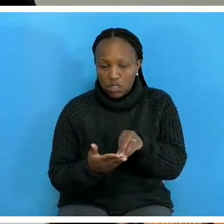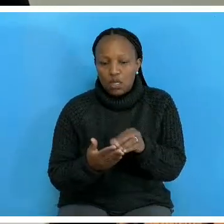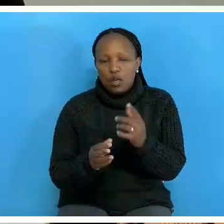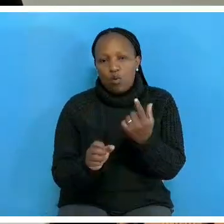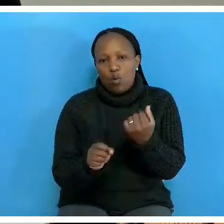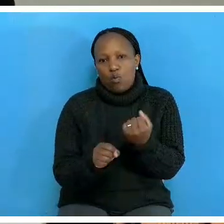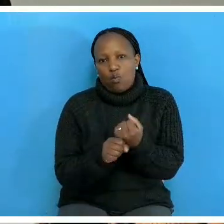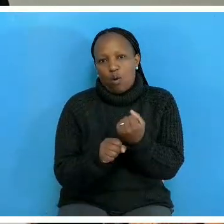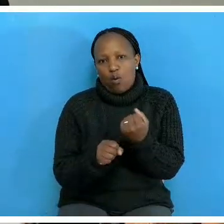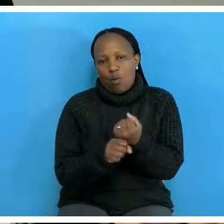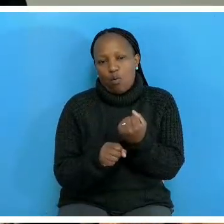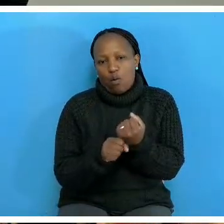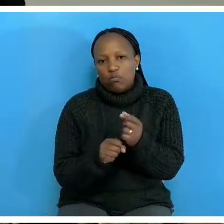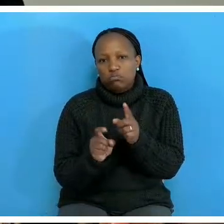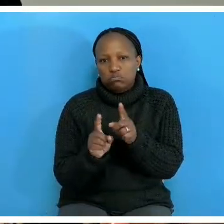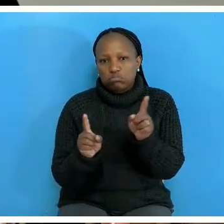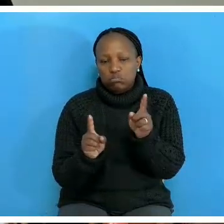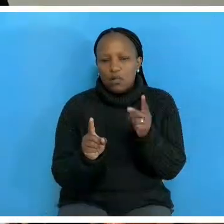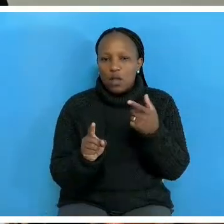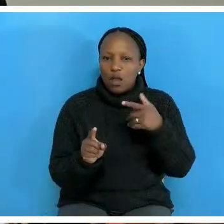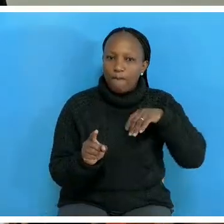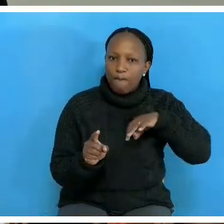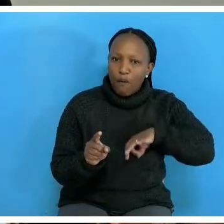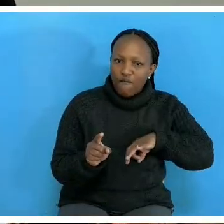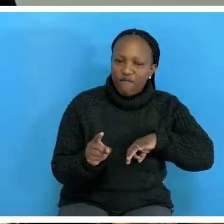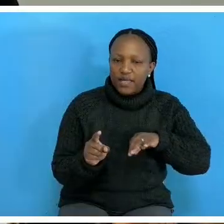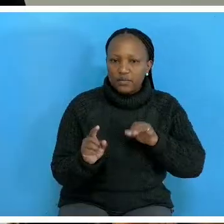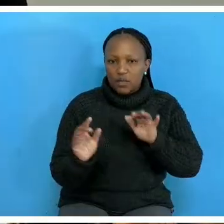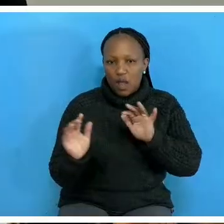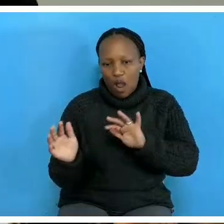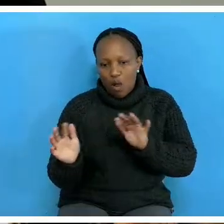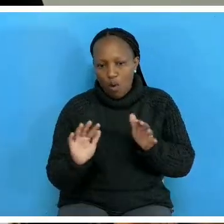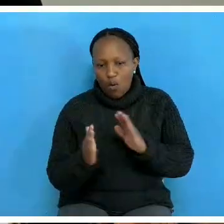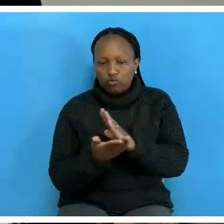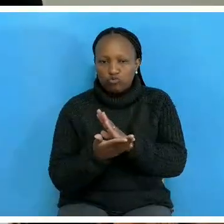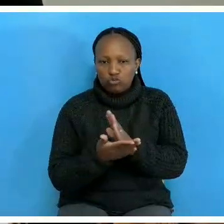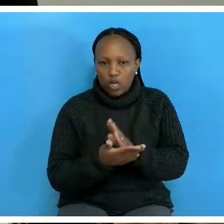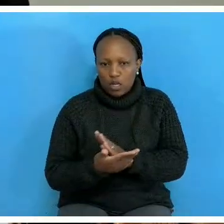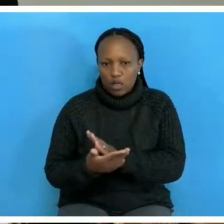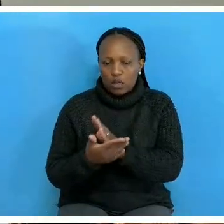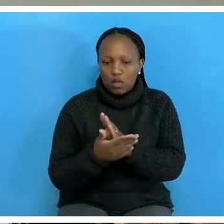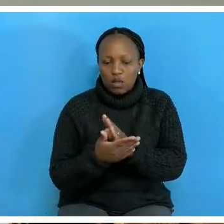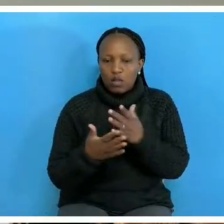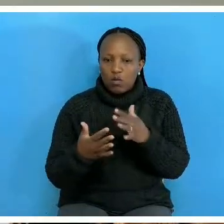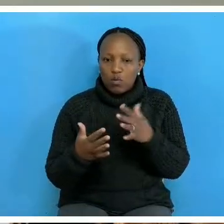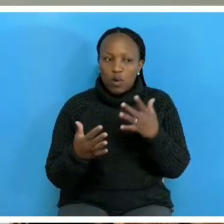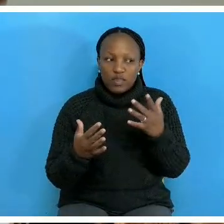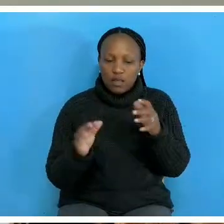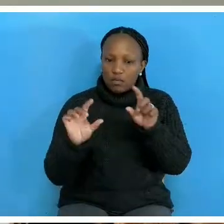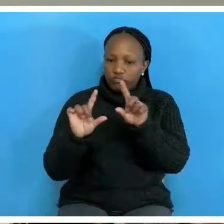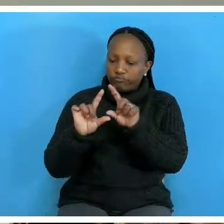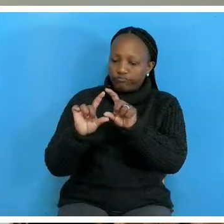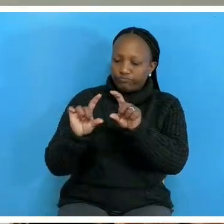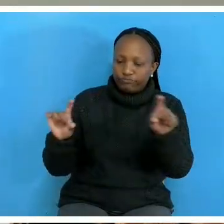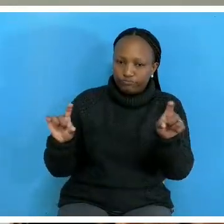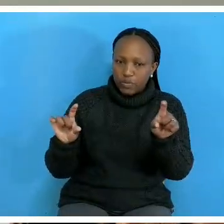a profit sharing. So as a community, they even brand, they even do partitions for you.